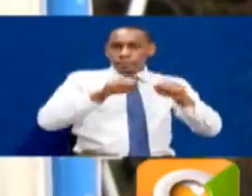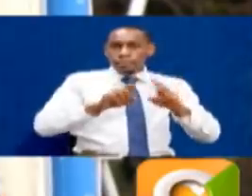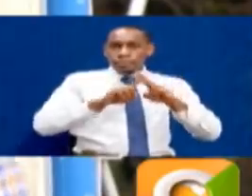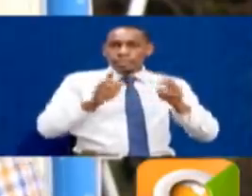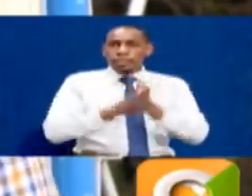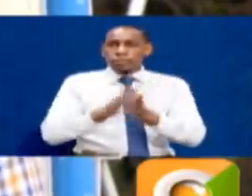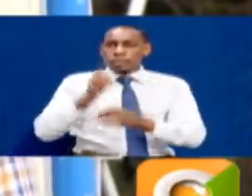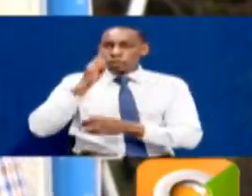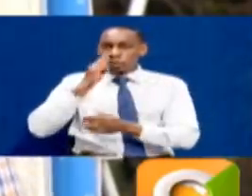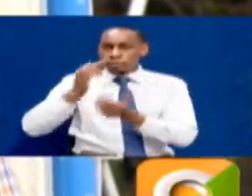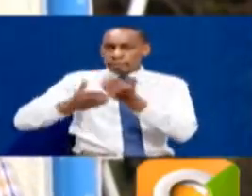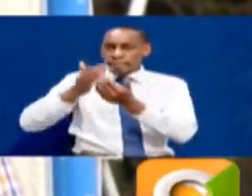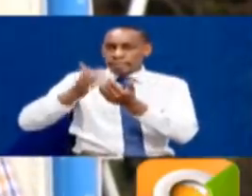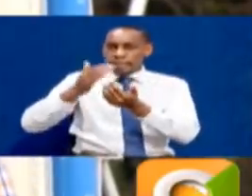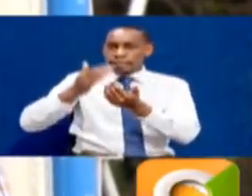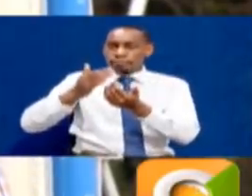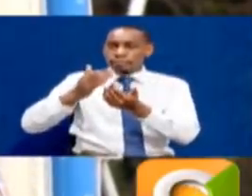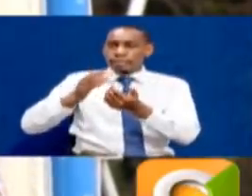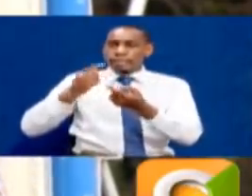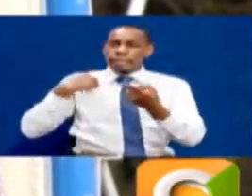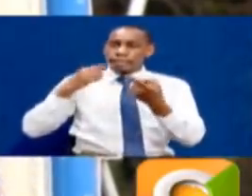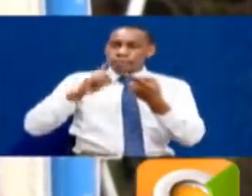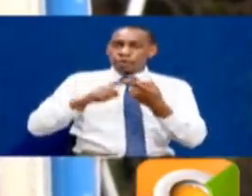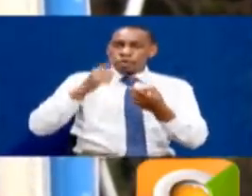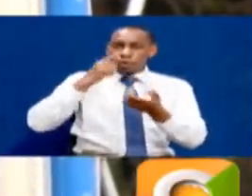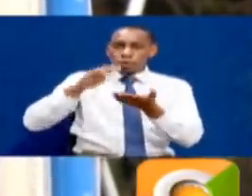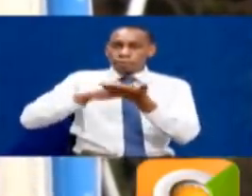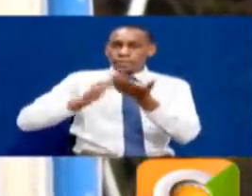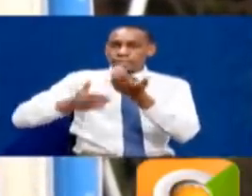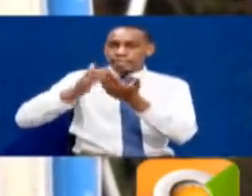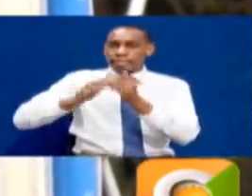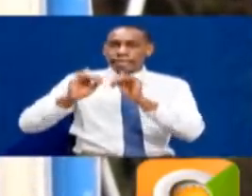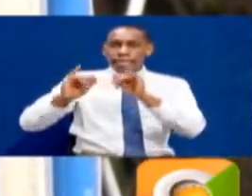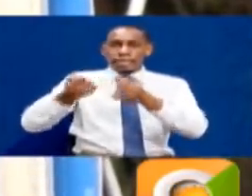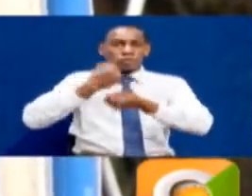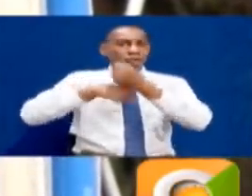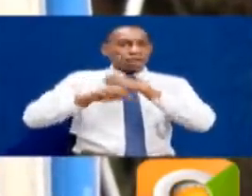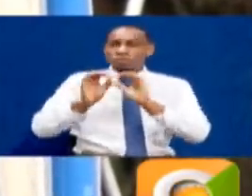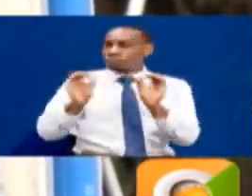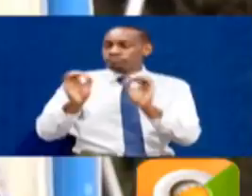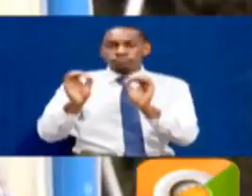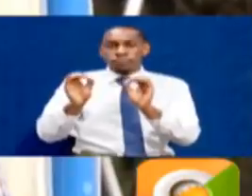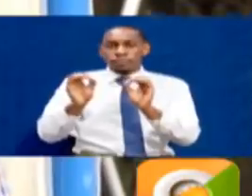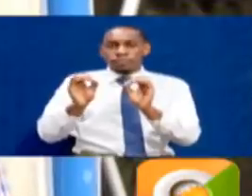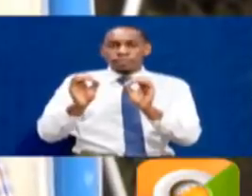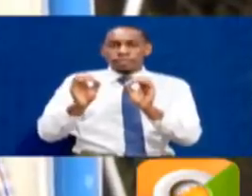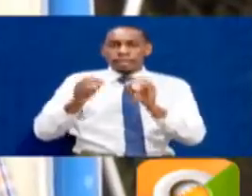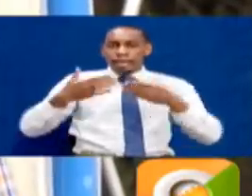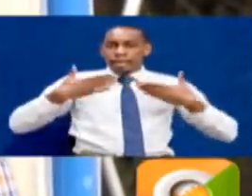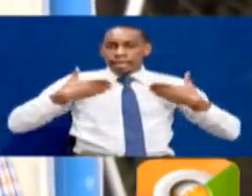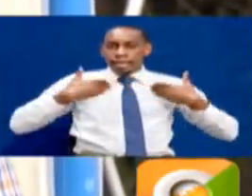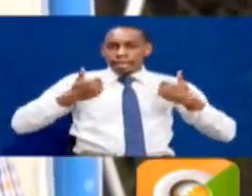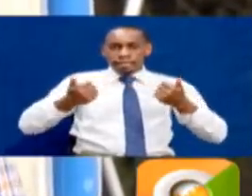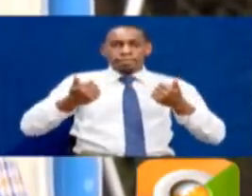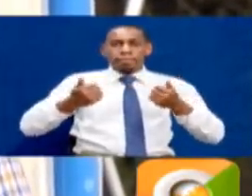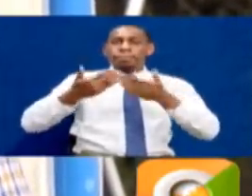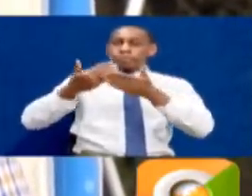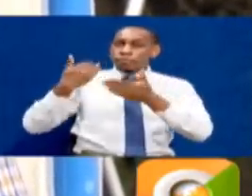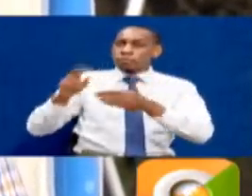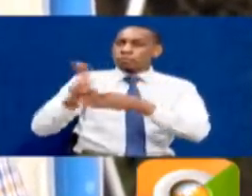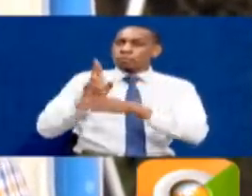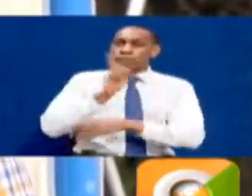with the home-based care one, home-based care is not a new intervention in the health arena. It has been used